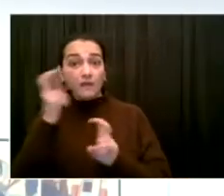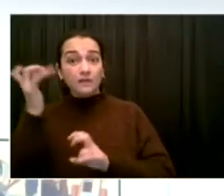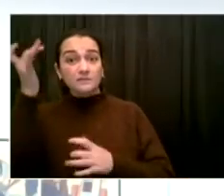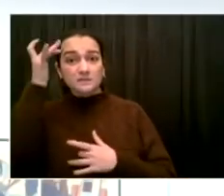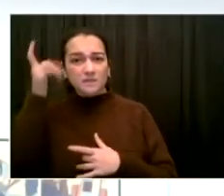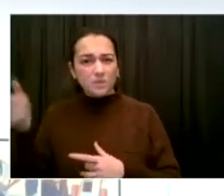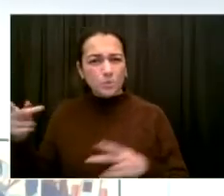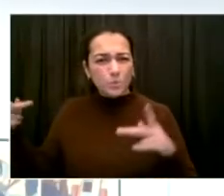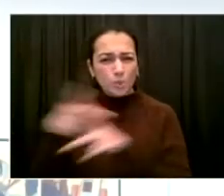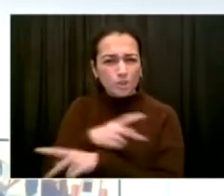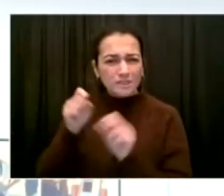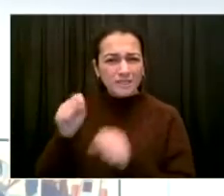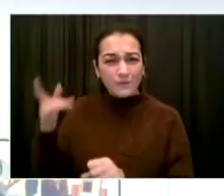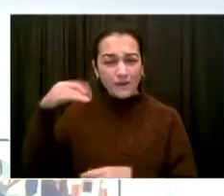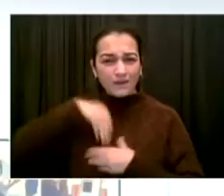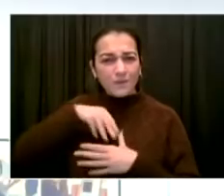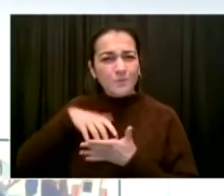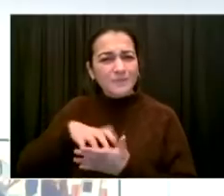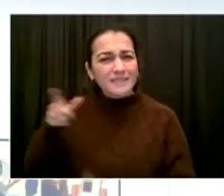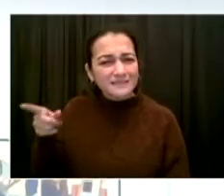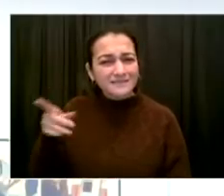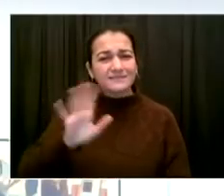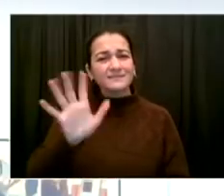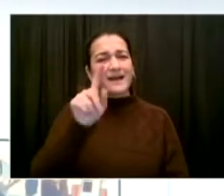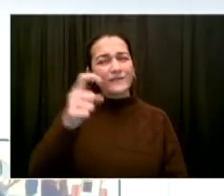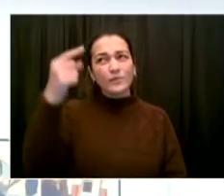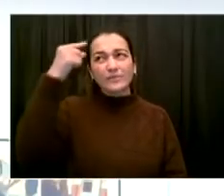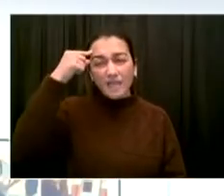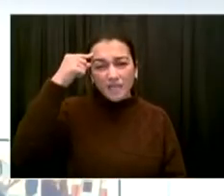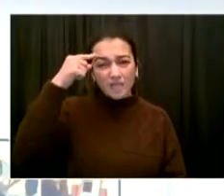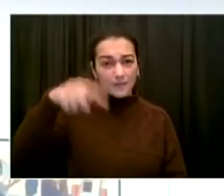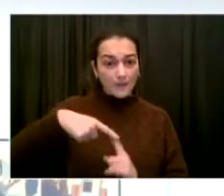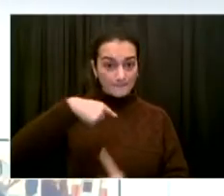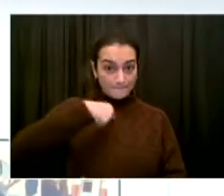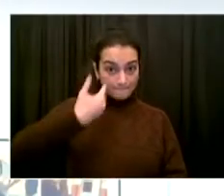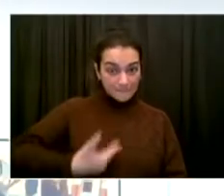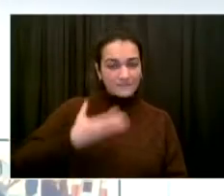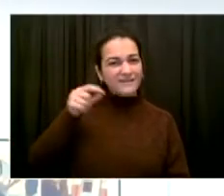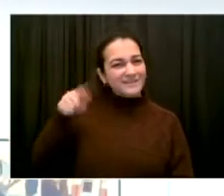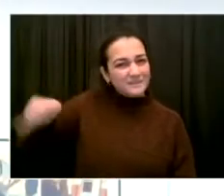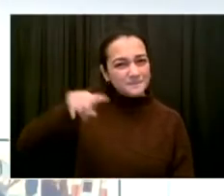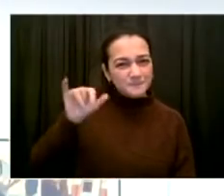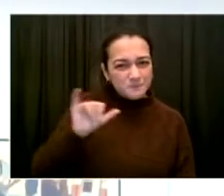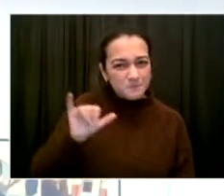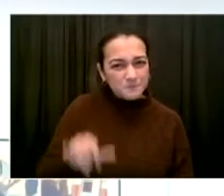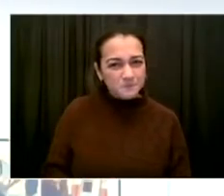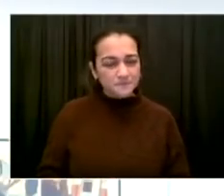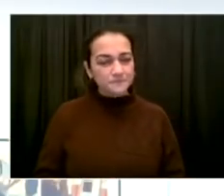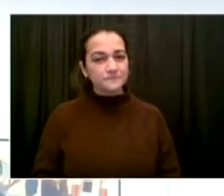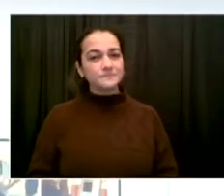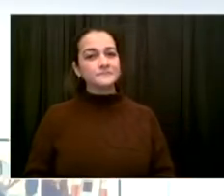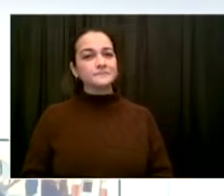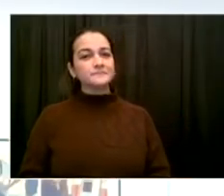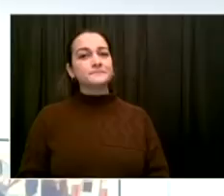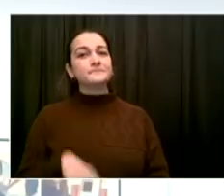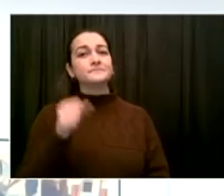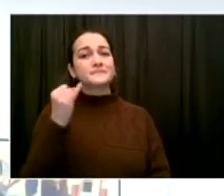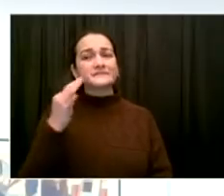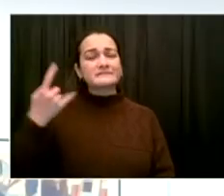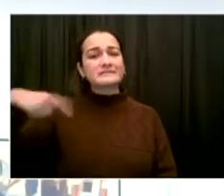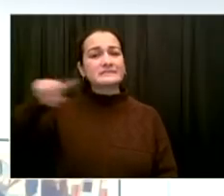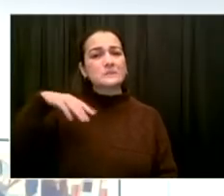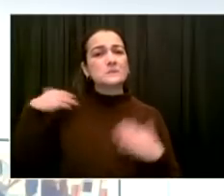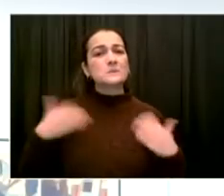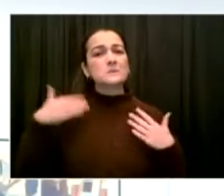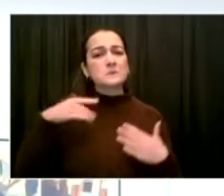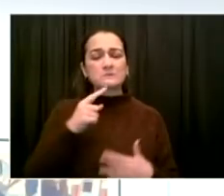weeks. My practical advice is to plan your holidays around your most vulnerable family member, whether it's someone with a